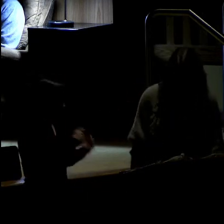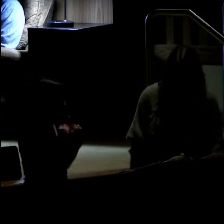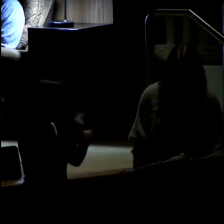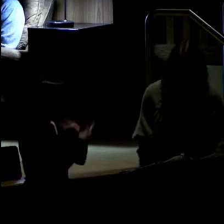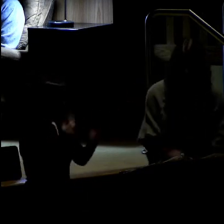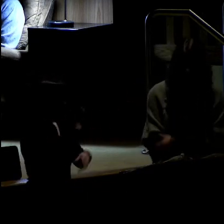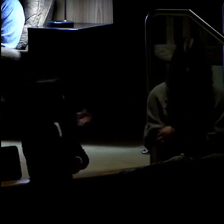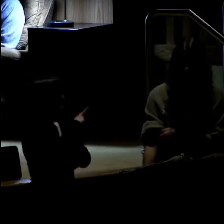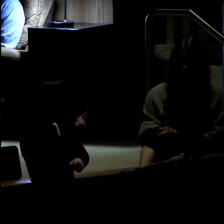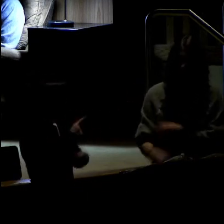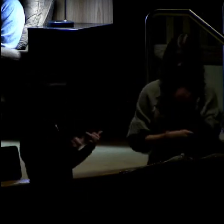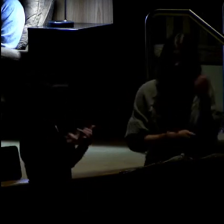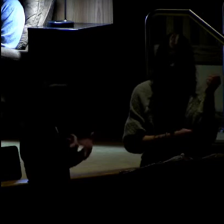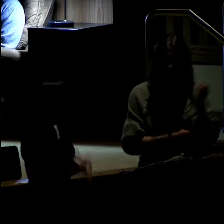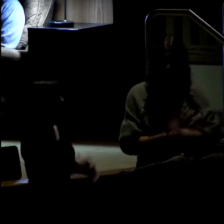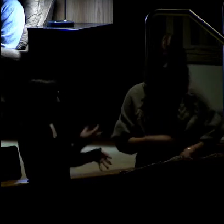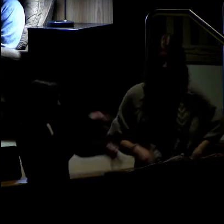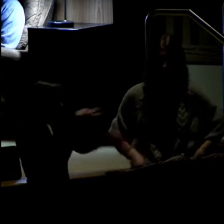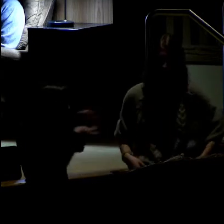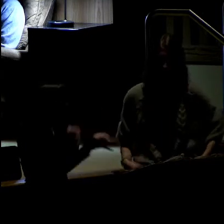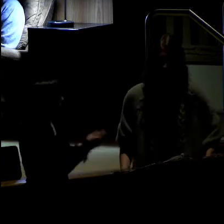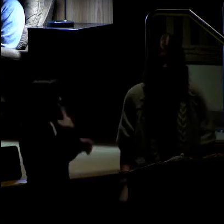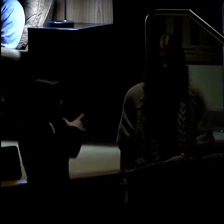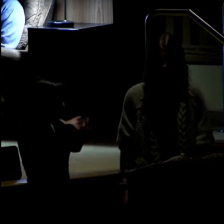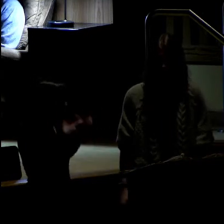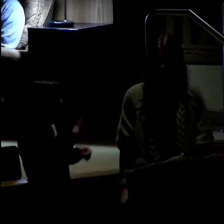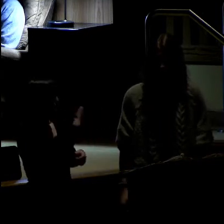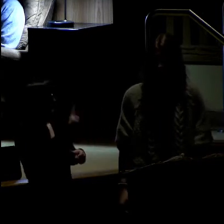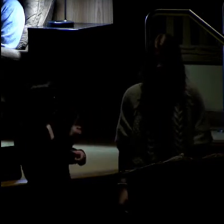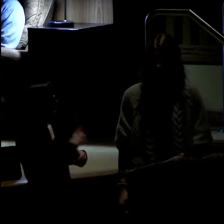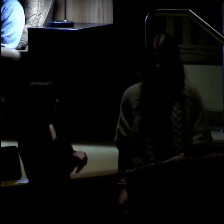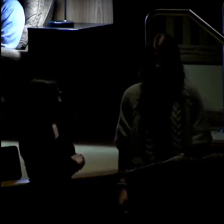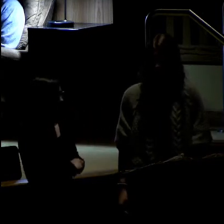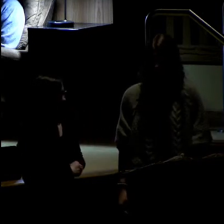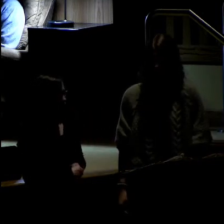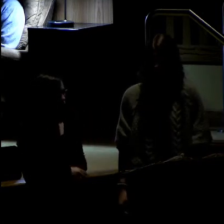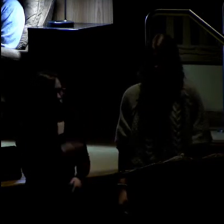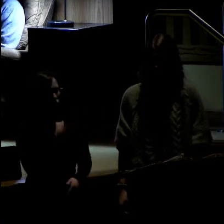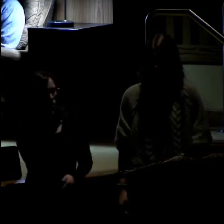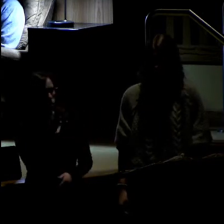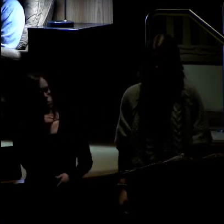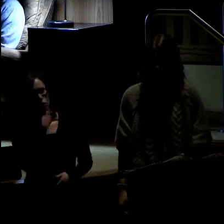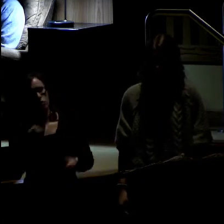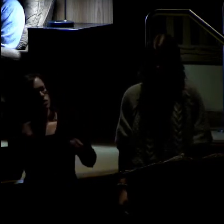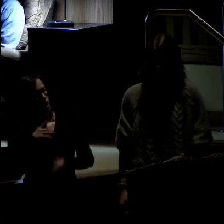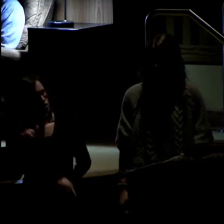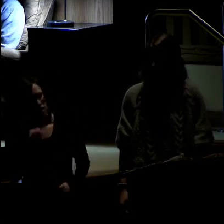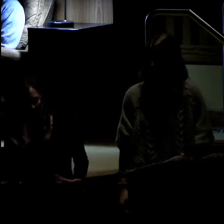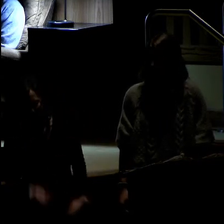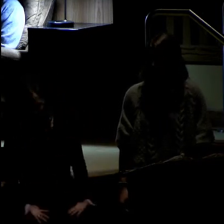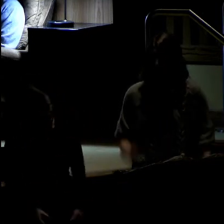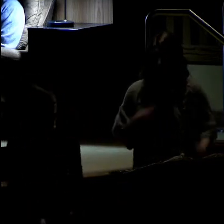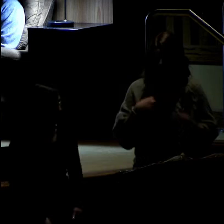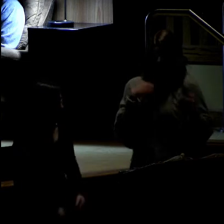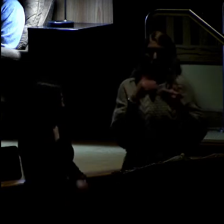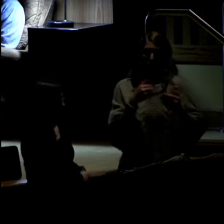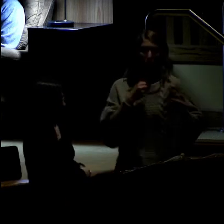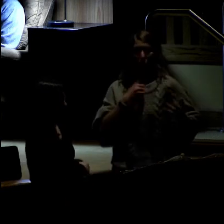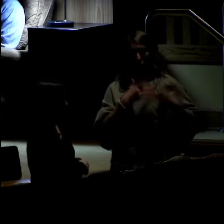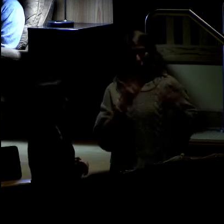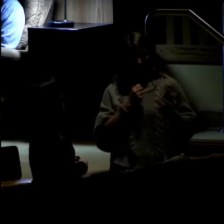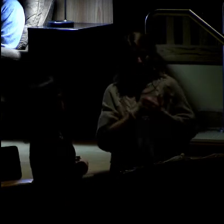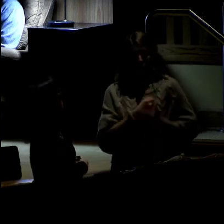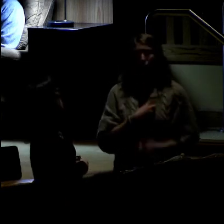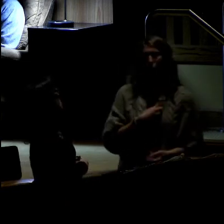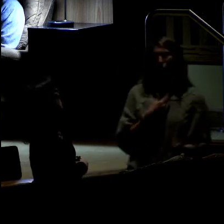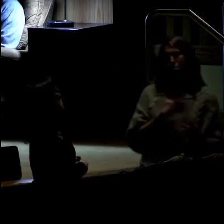this afternoon and got some larger bills for all the change. Oh, Mom, don't scare us like that. I almost had a heart attack. I did